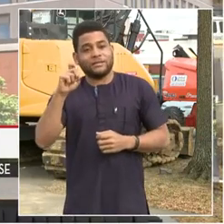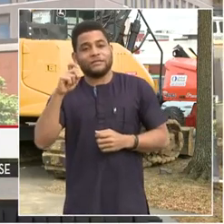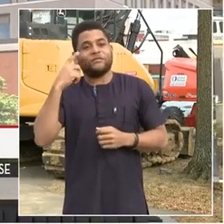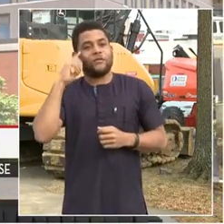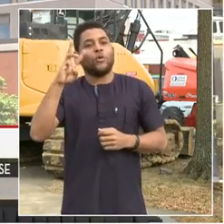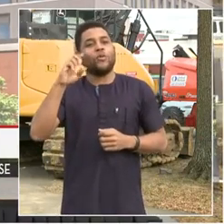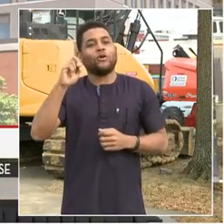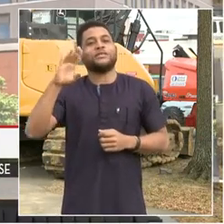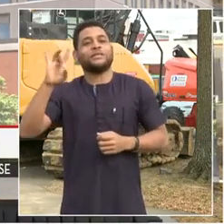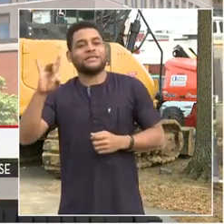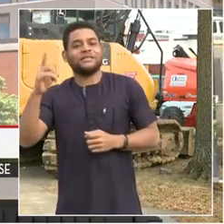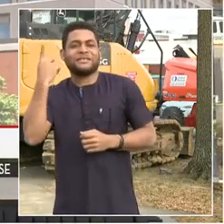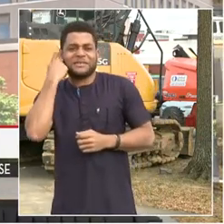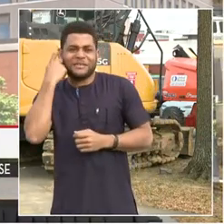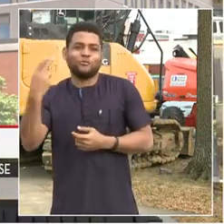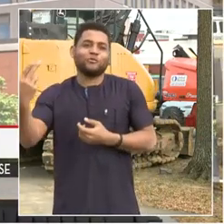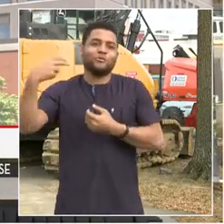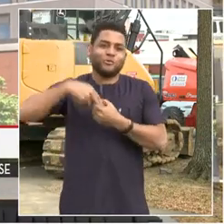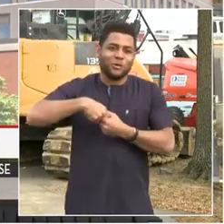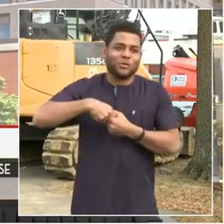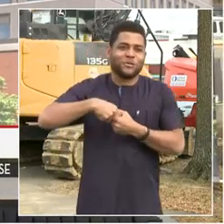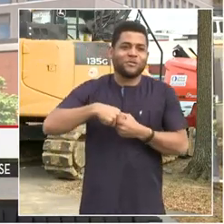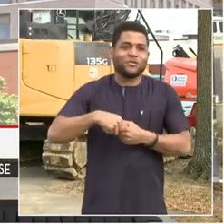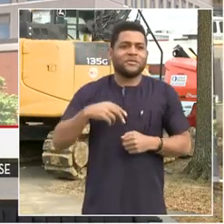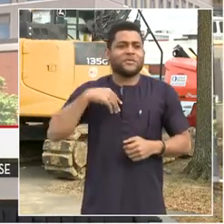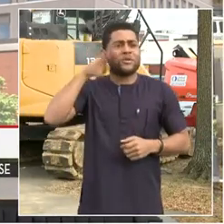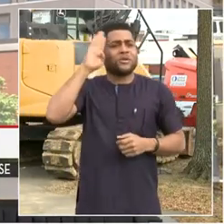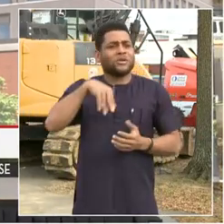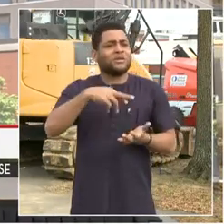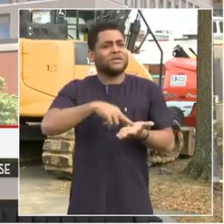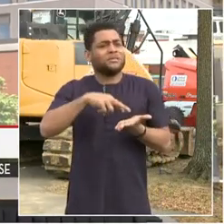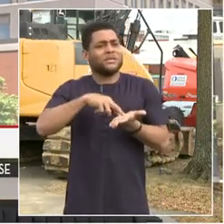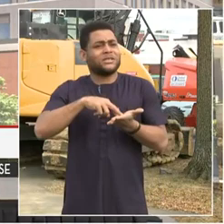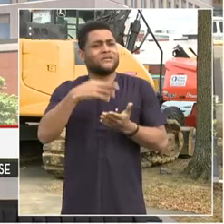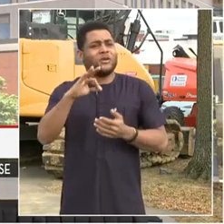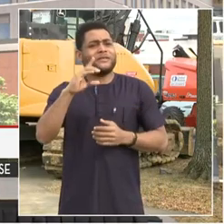us. I know that representatives of the D.C.